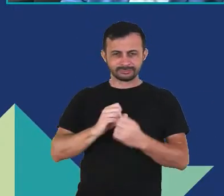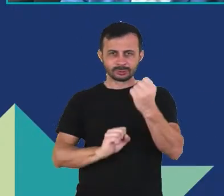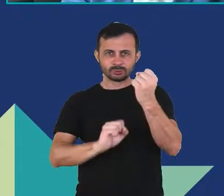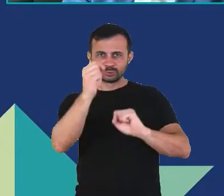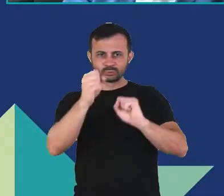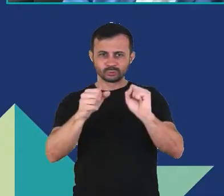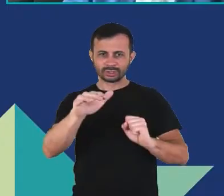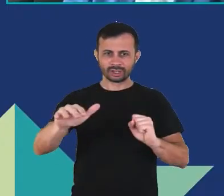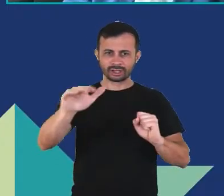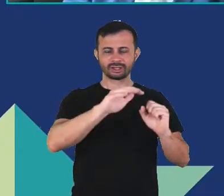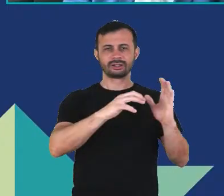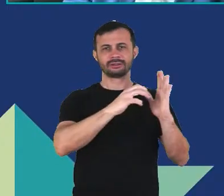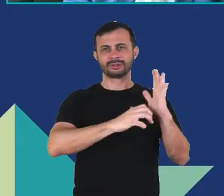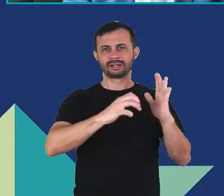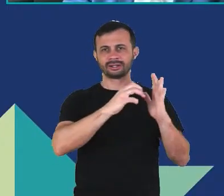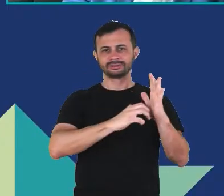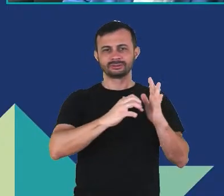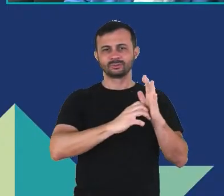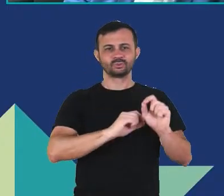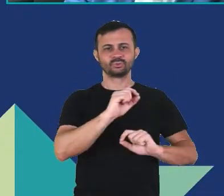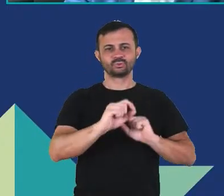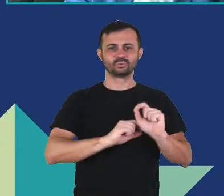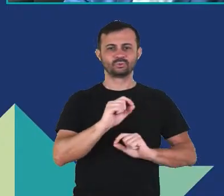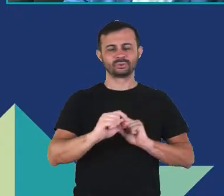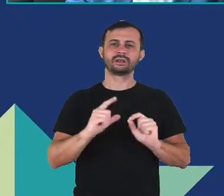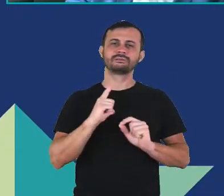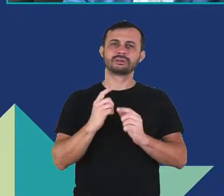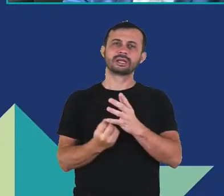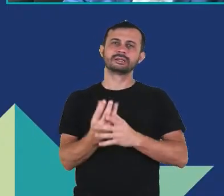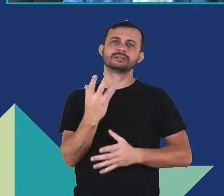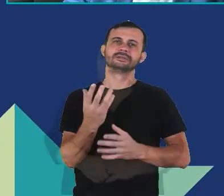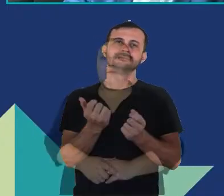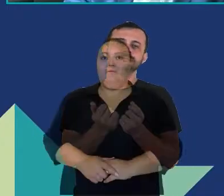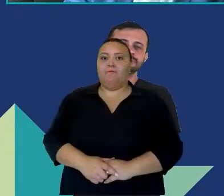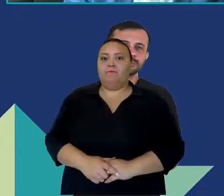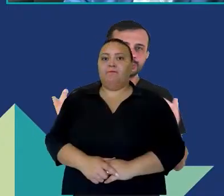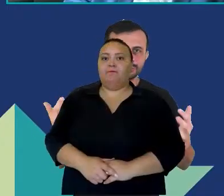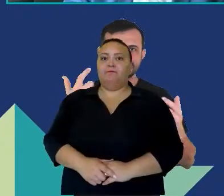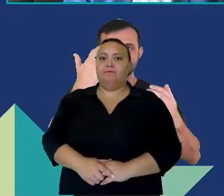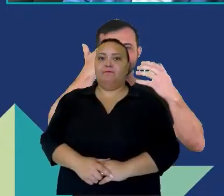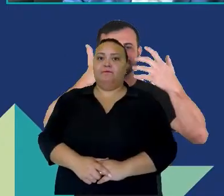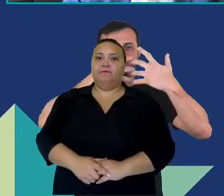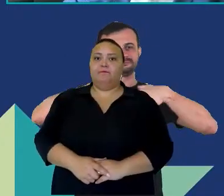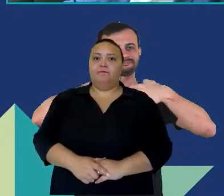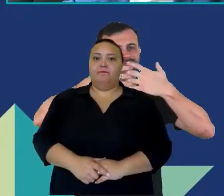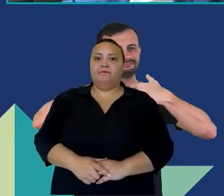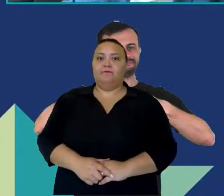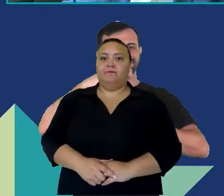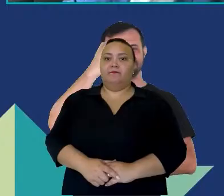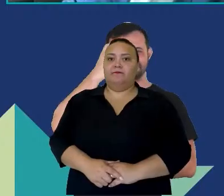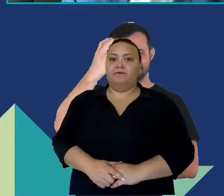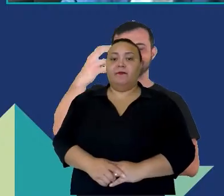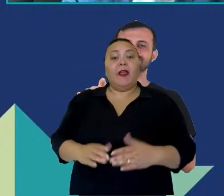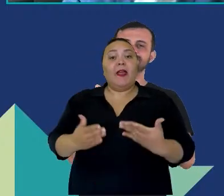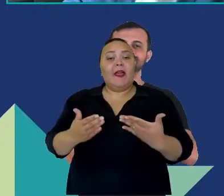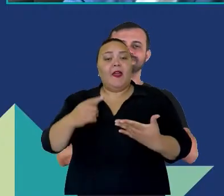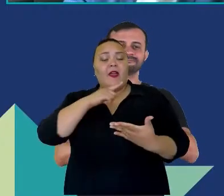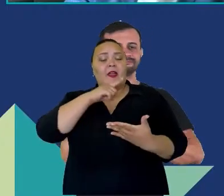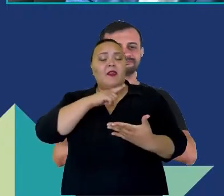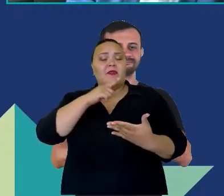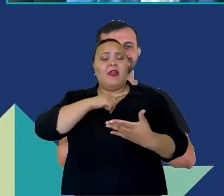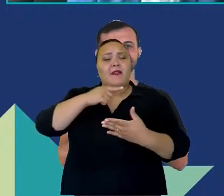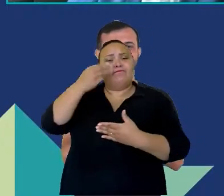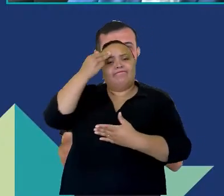of bright minds and young engineers from the consulting world, and we are not solving that. We don't solve the